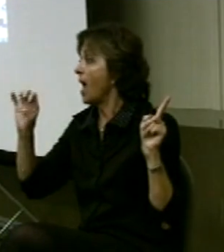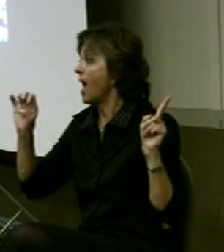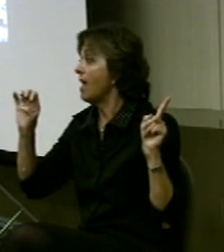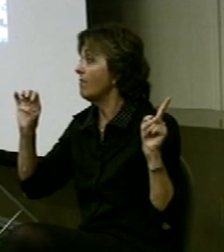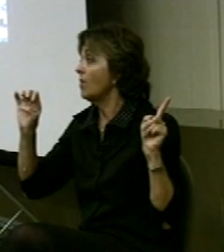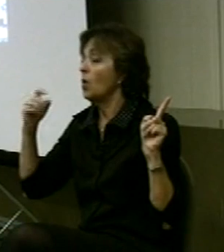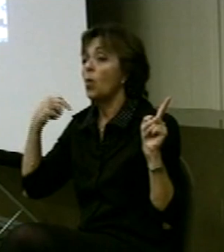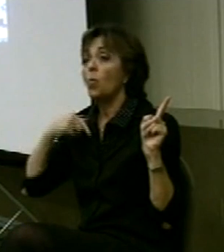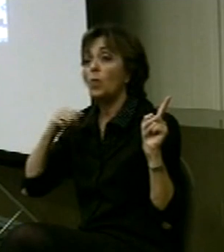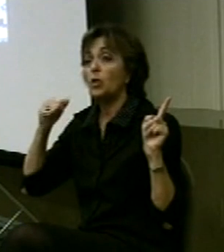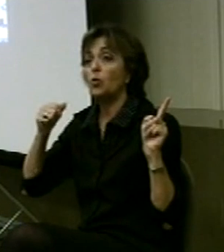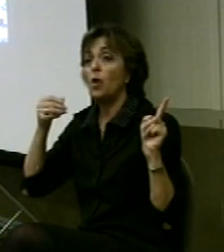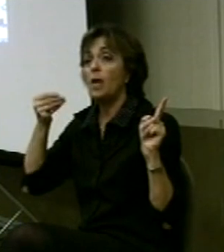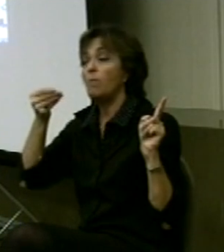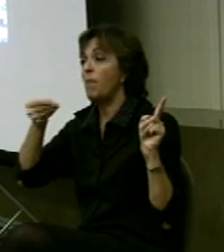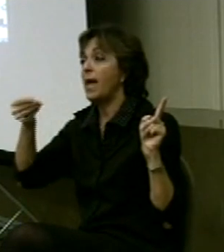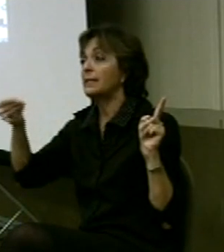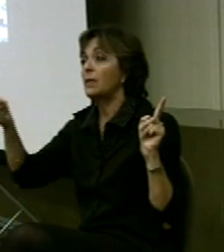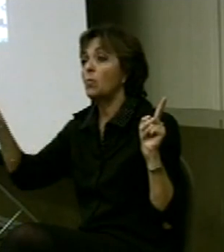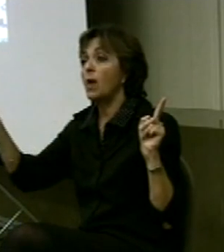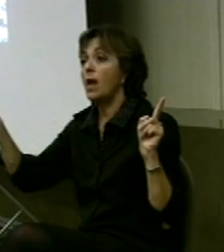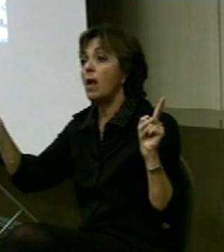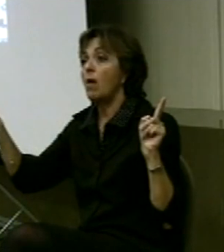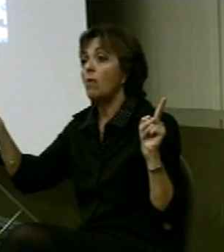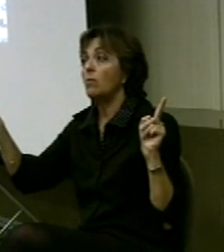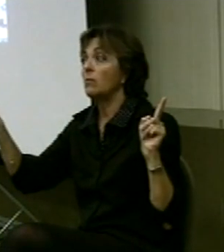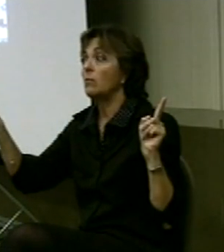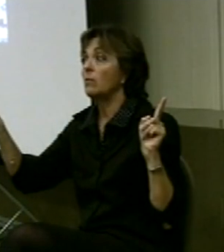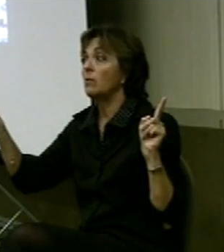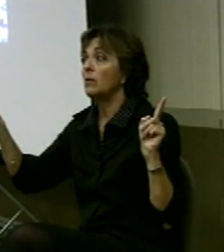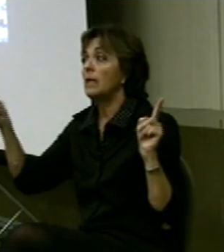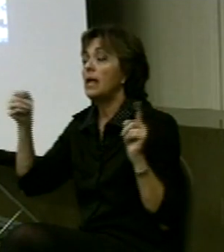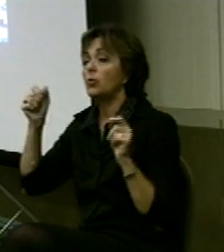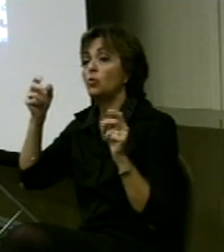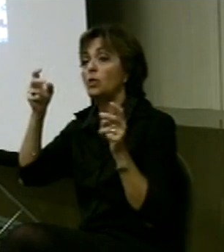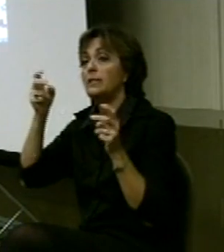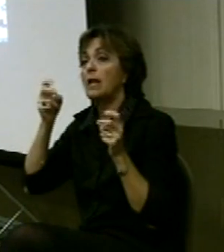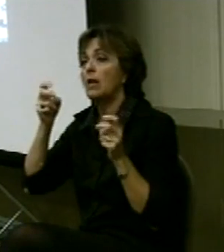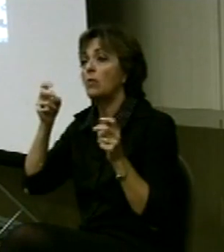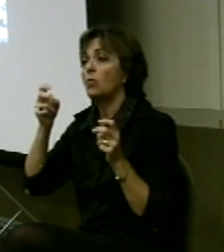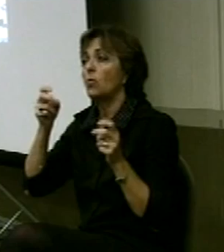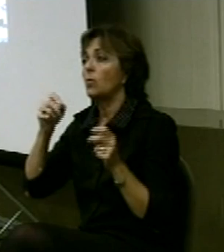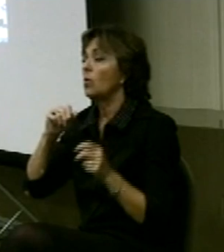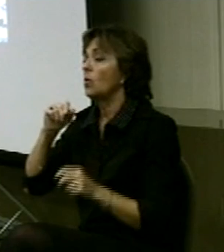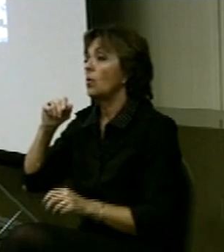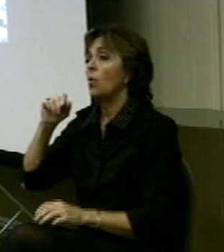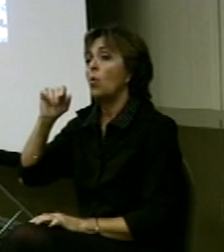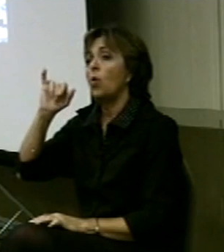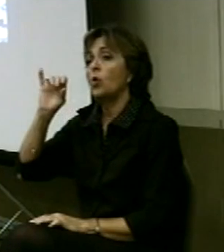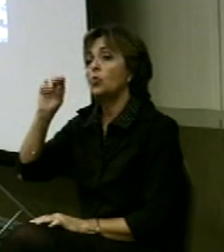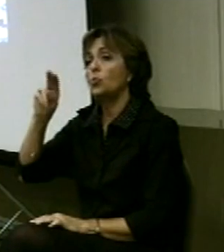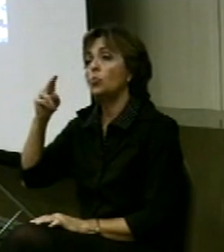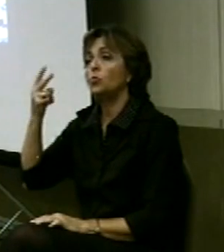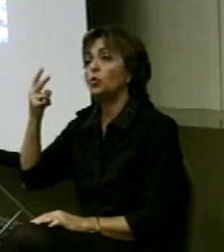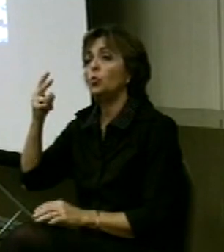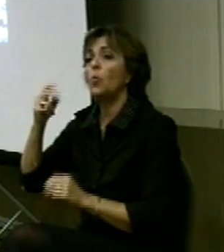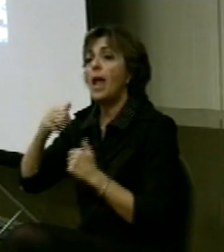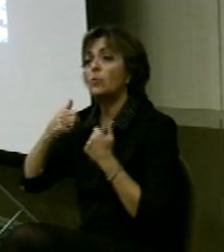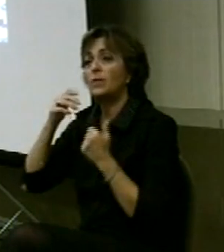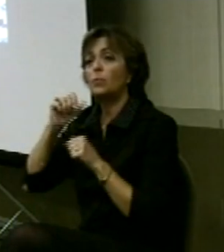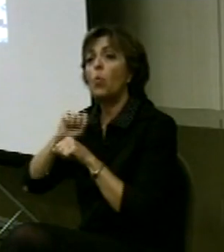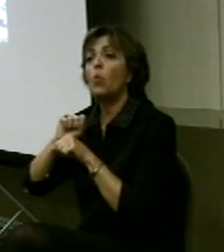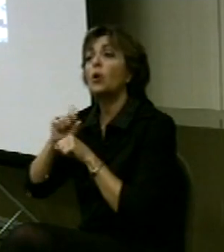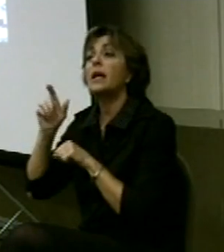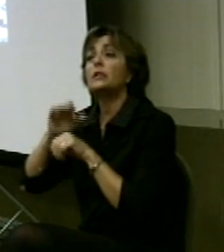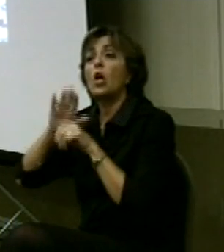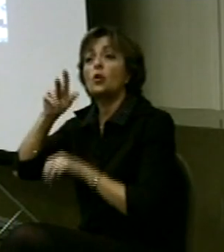the flash drive around. I saw the YouTube address. What the YouTube address for? It's on your PowerPoint